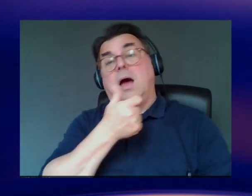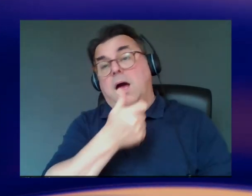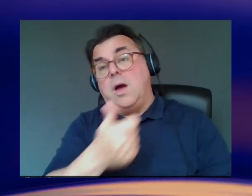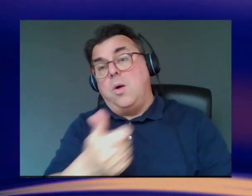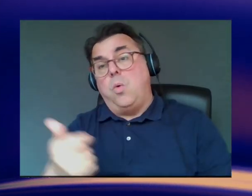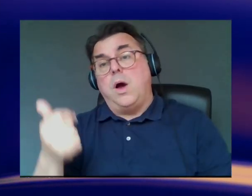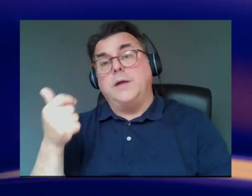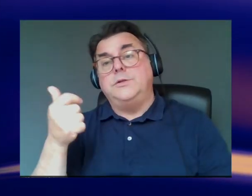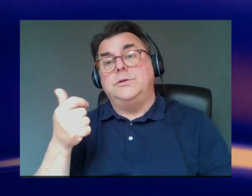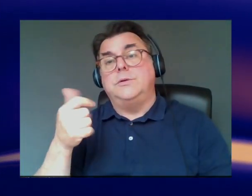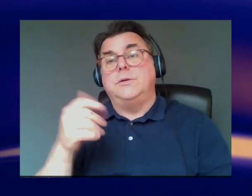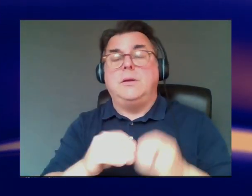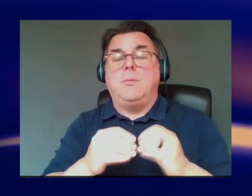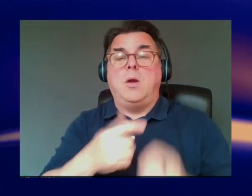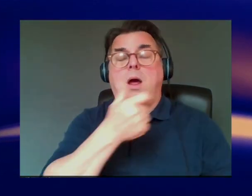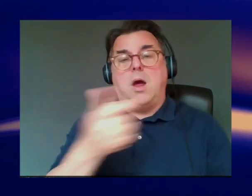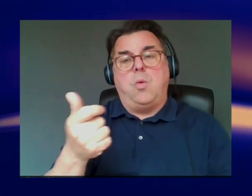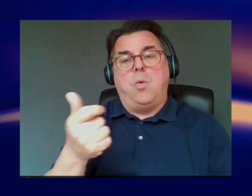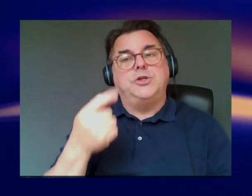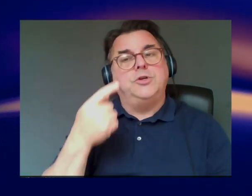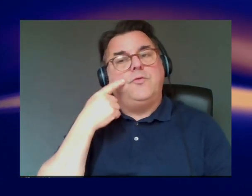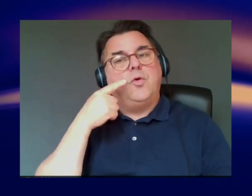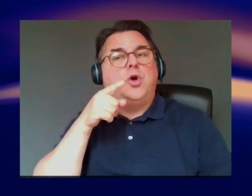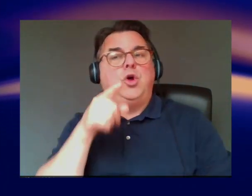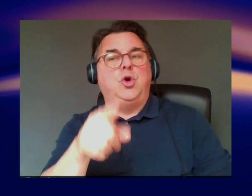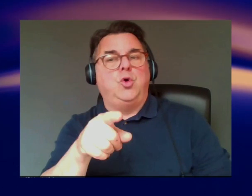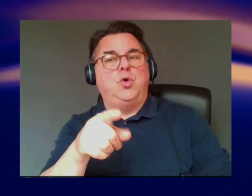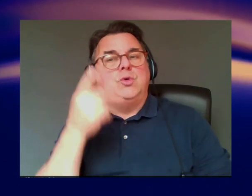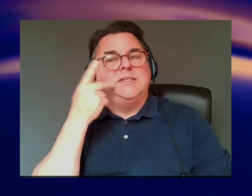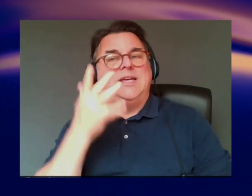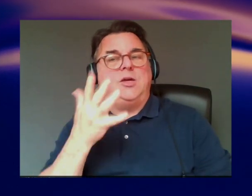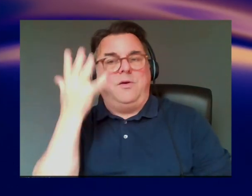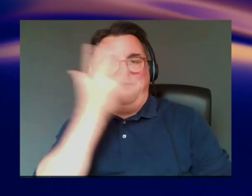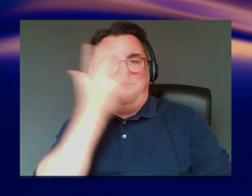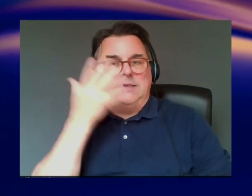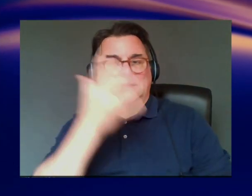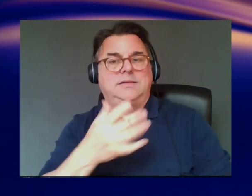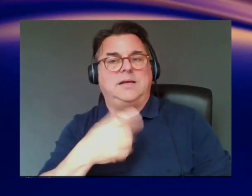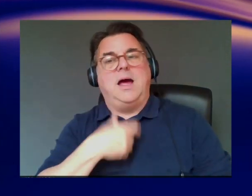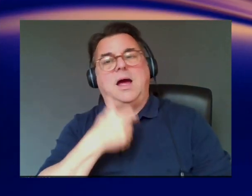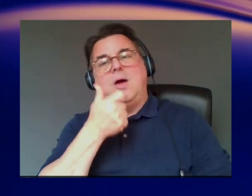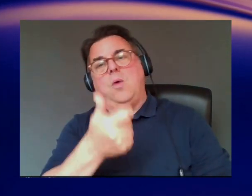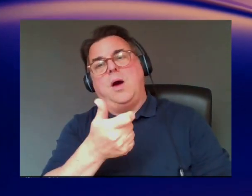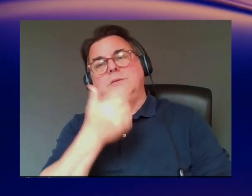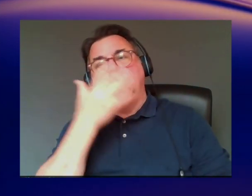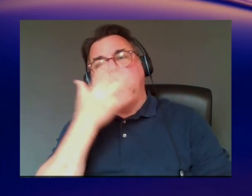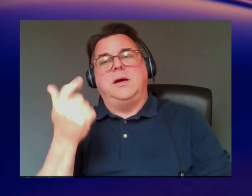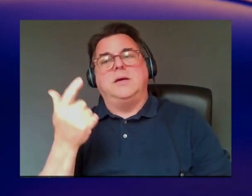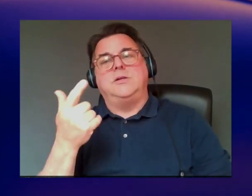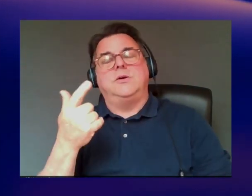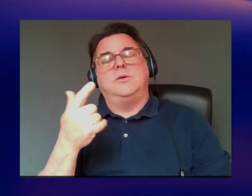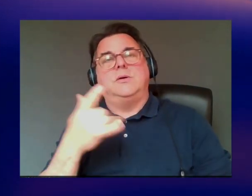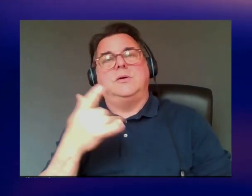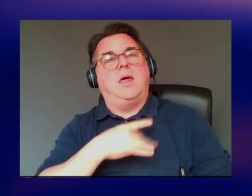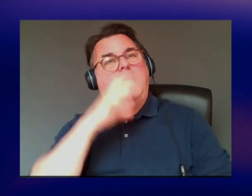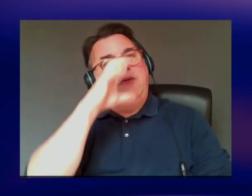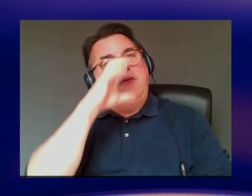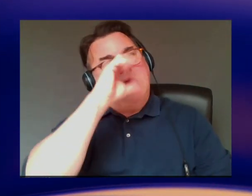come back to it, you can change the speed for it if you want it faster or slower, whatever your speed is, whatever your preference. We're here. That's awesome.